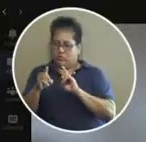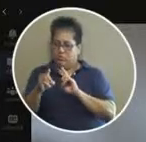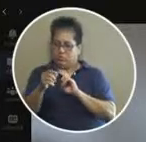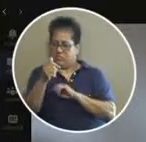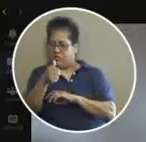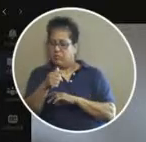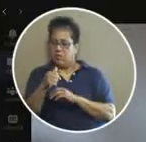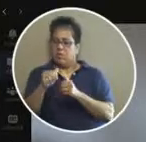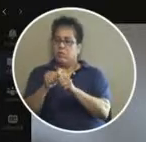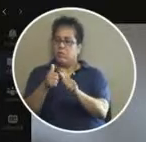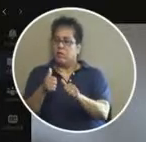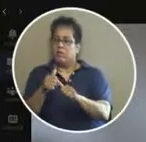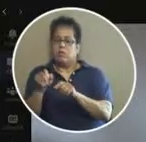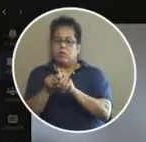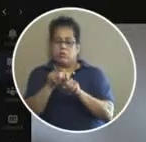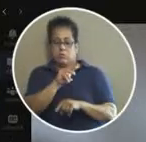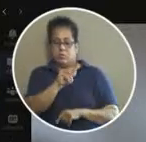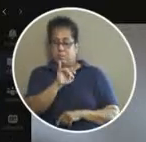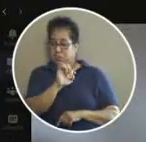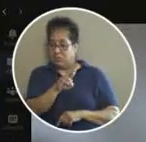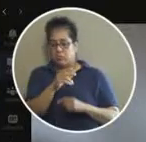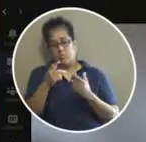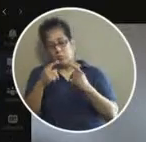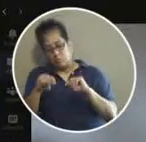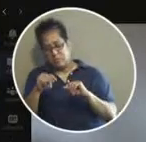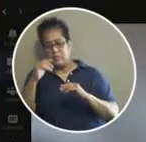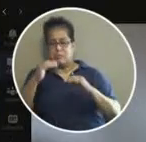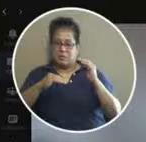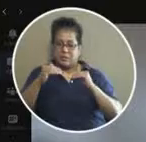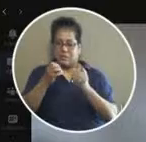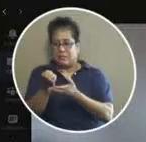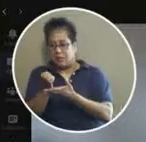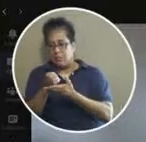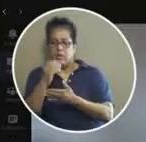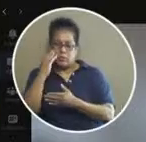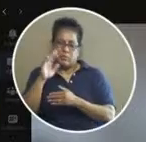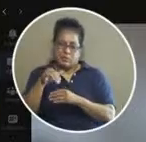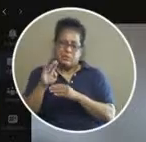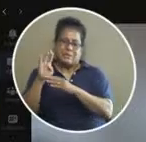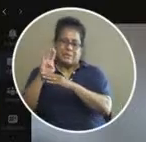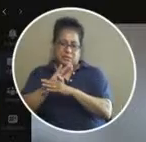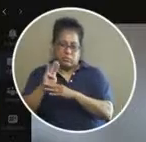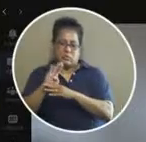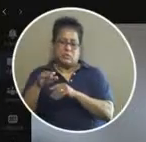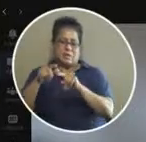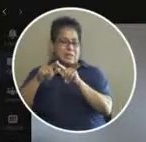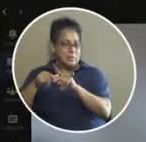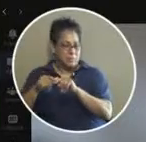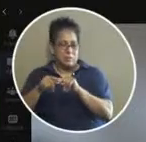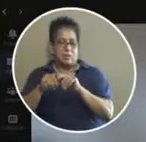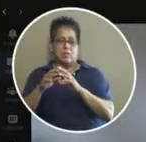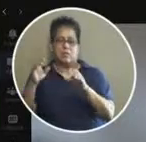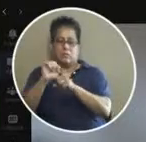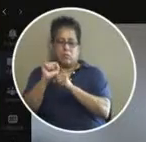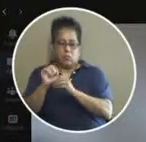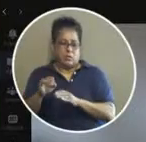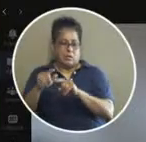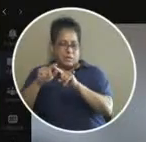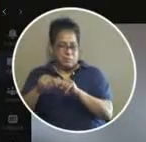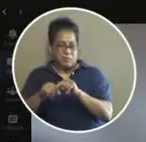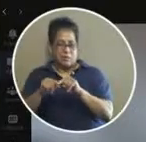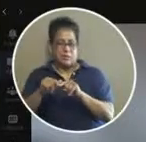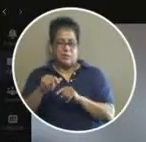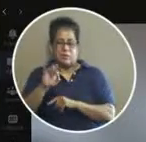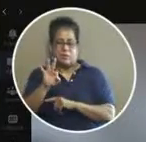avoid. And as the mayor said, we're trying to balance the economy. I know it's an industry. A lot of workers depend on the